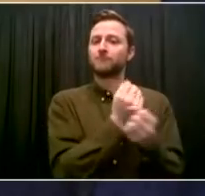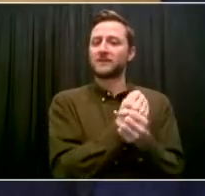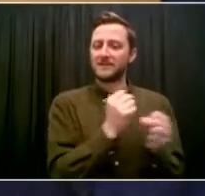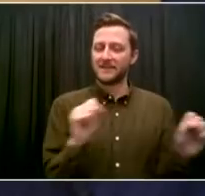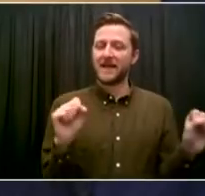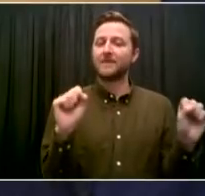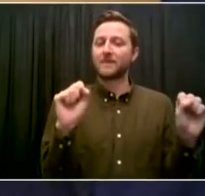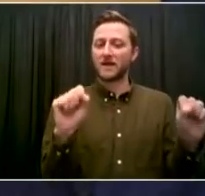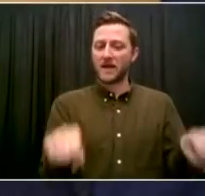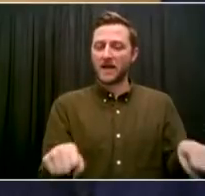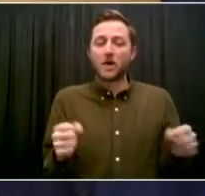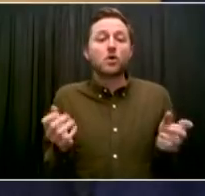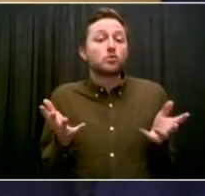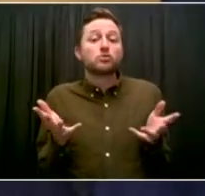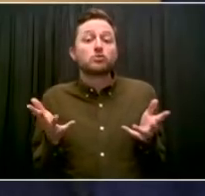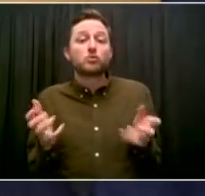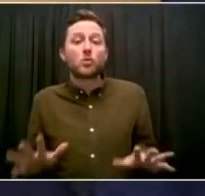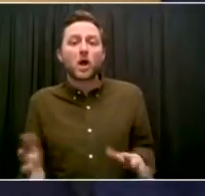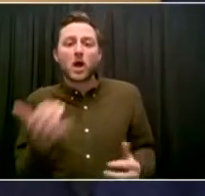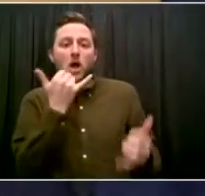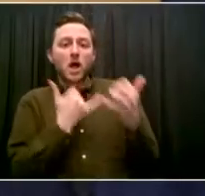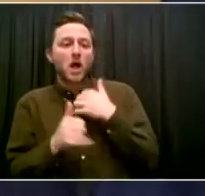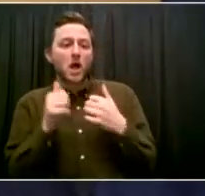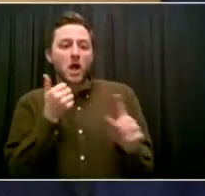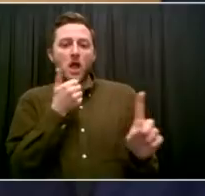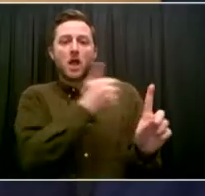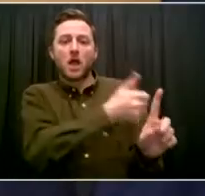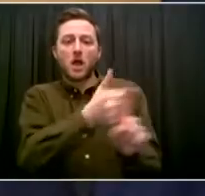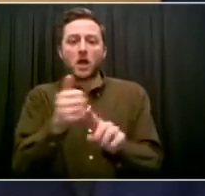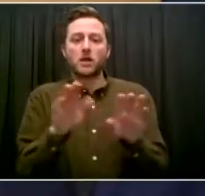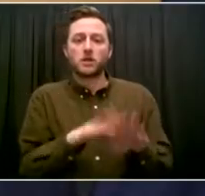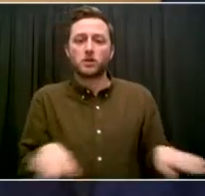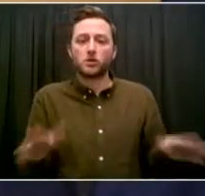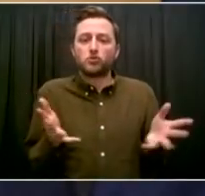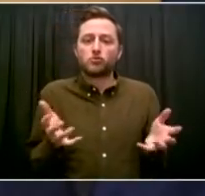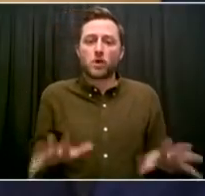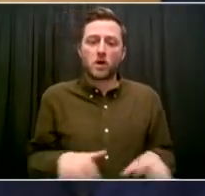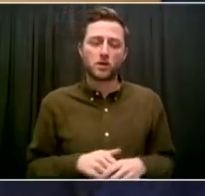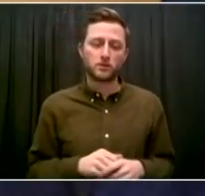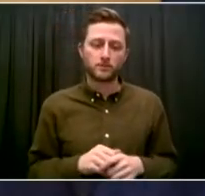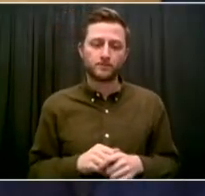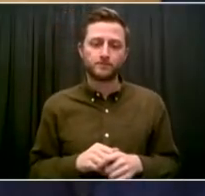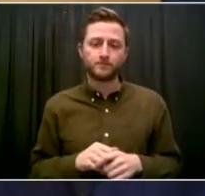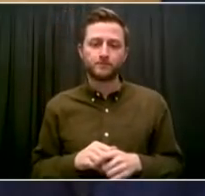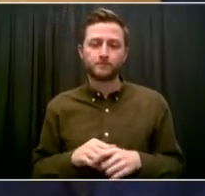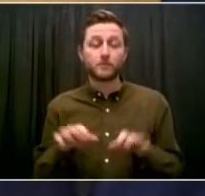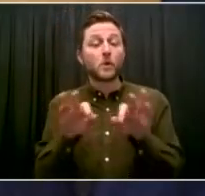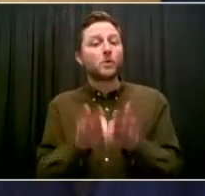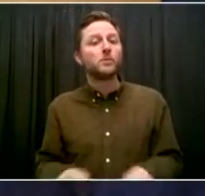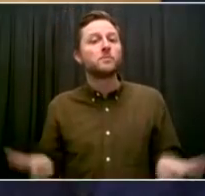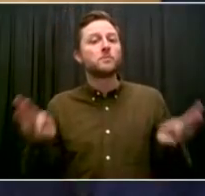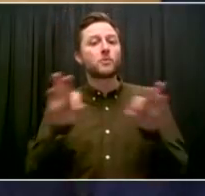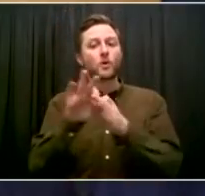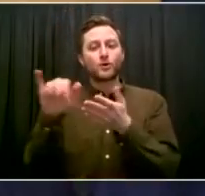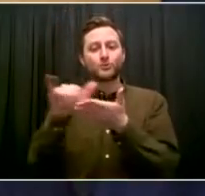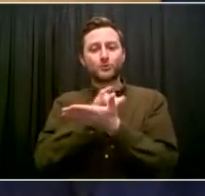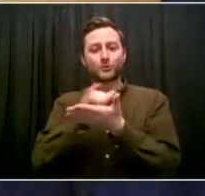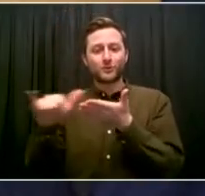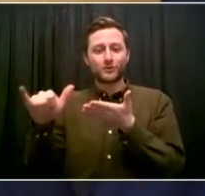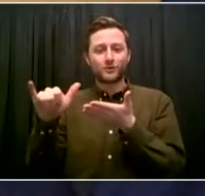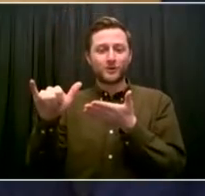make the right choices to keep us moving and trending in the right direction. And so I'm going to bring on an